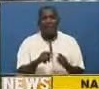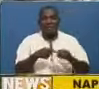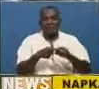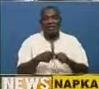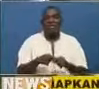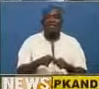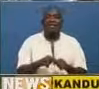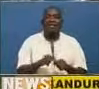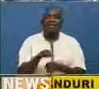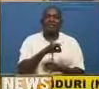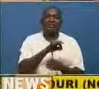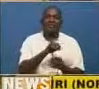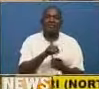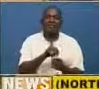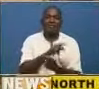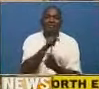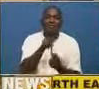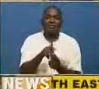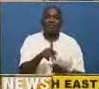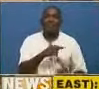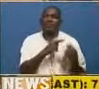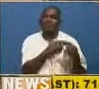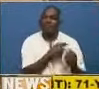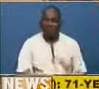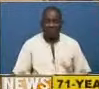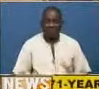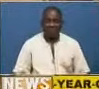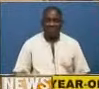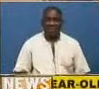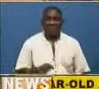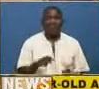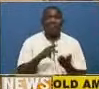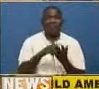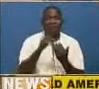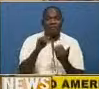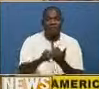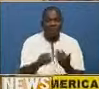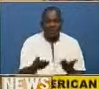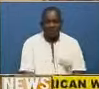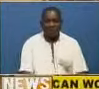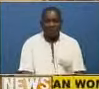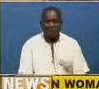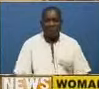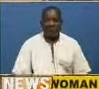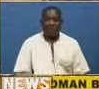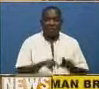key roles in the company. This hospital,